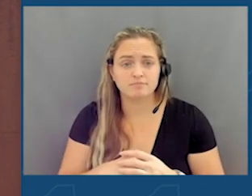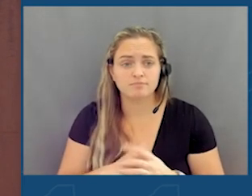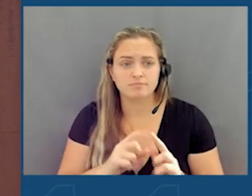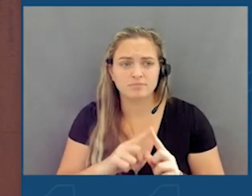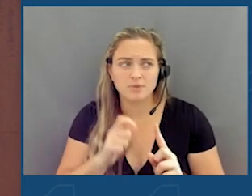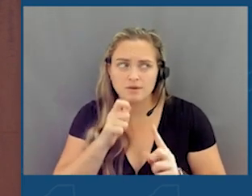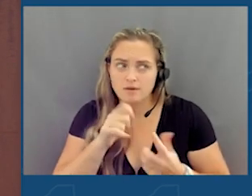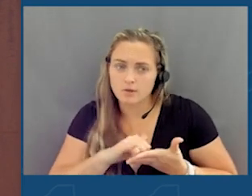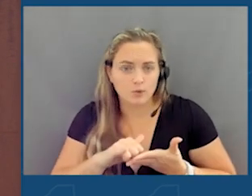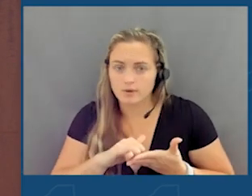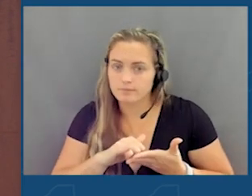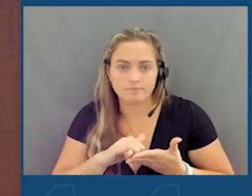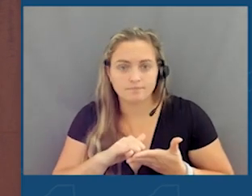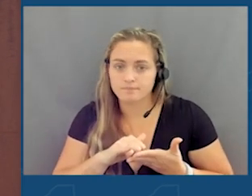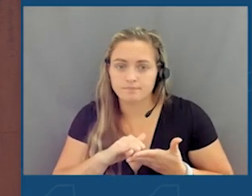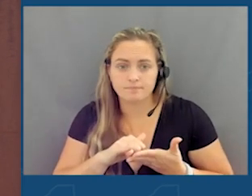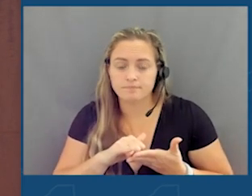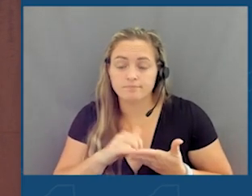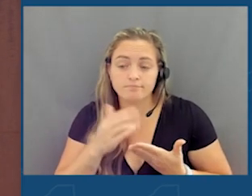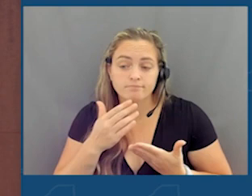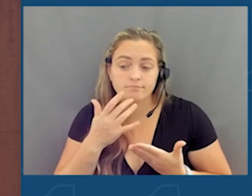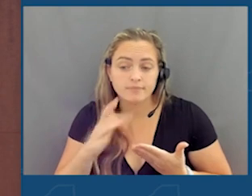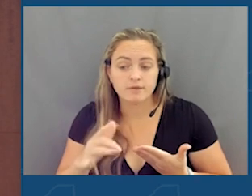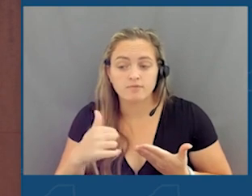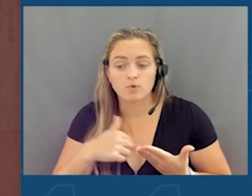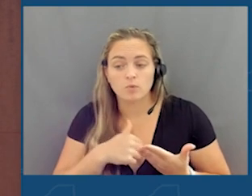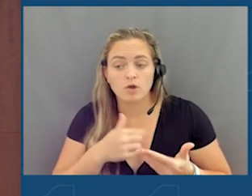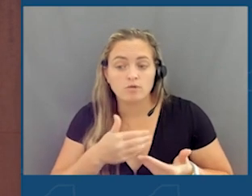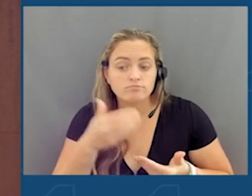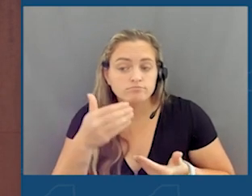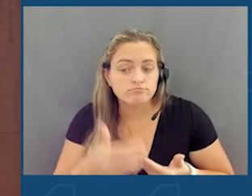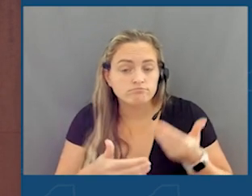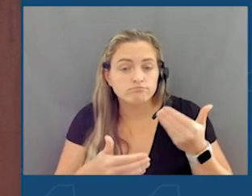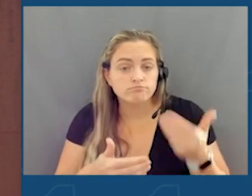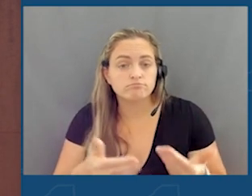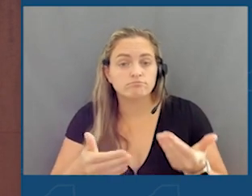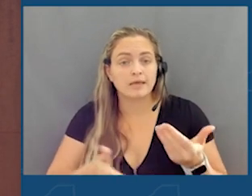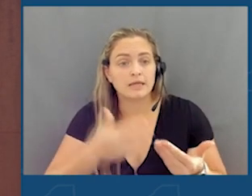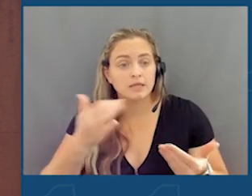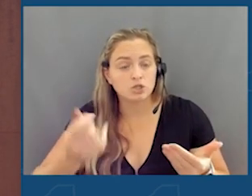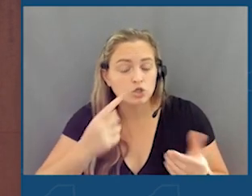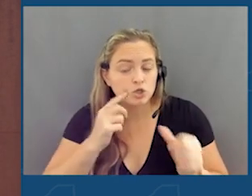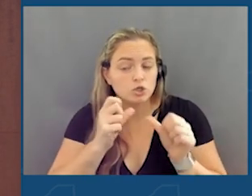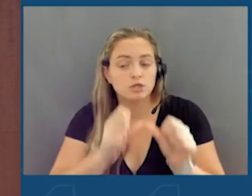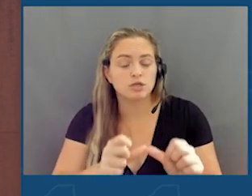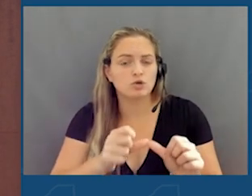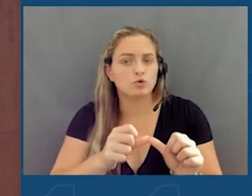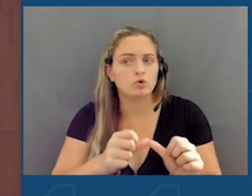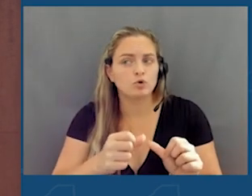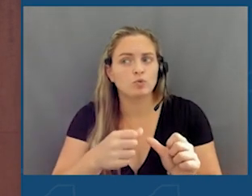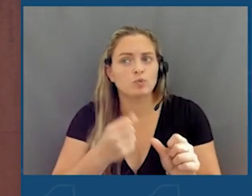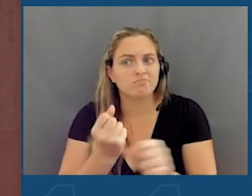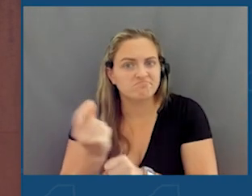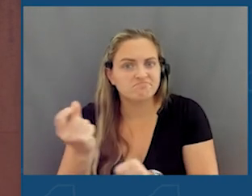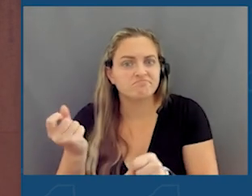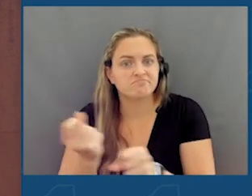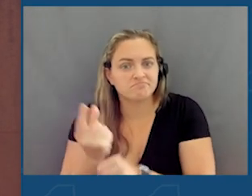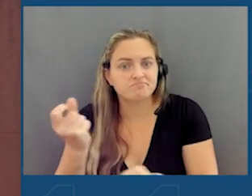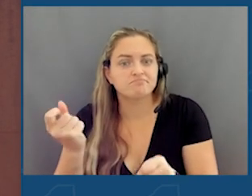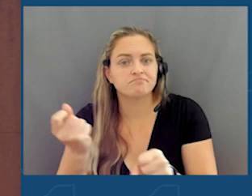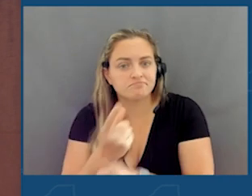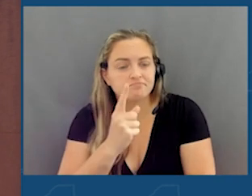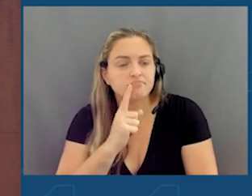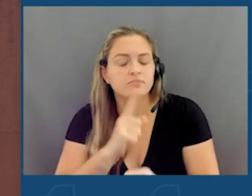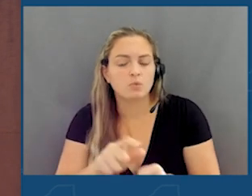York. Thankfully, we're stepping forward and making it easier, and we have continued to do this year after year after year. It's one of the things we are proudest